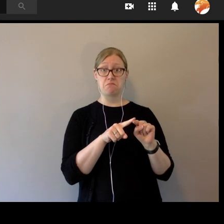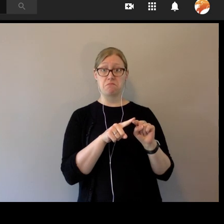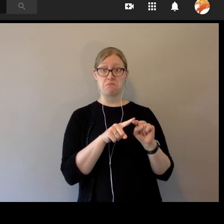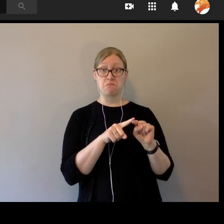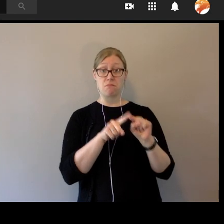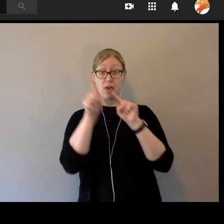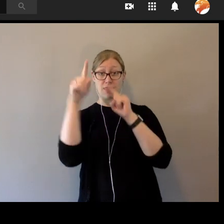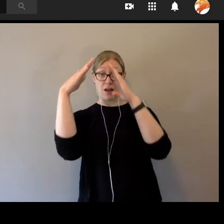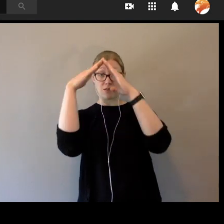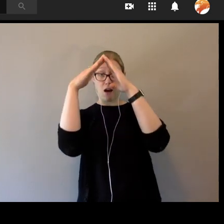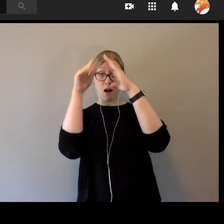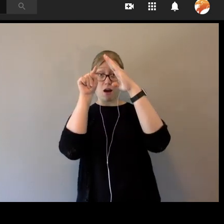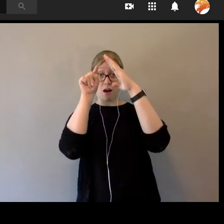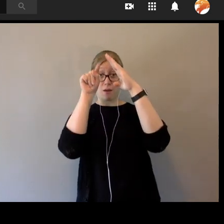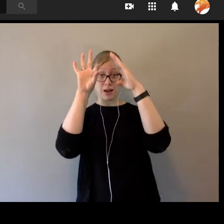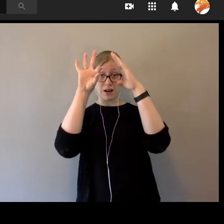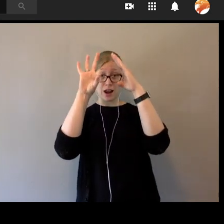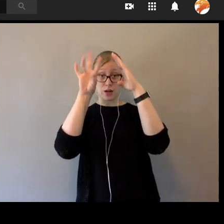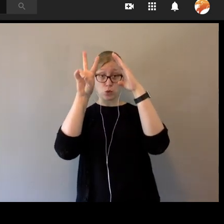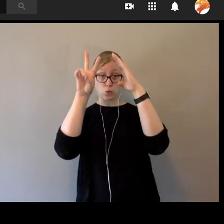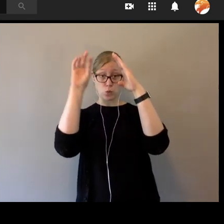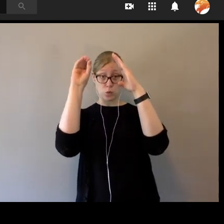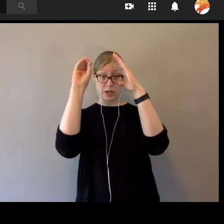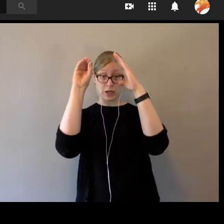degrees here, and then this was